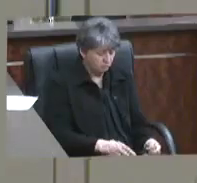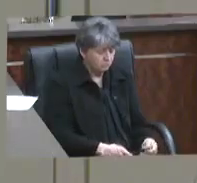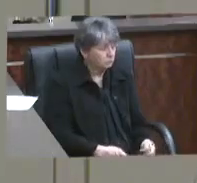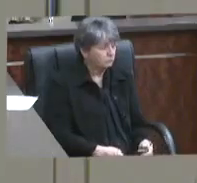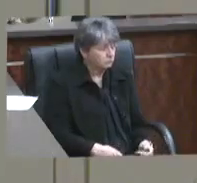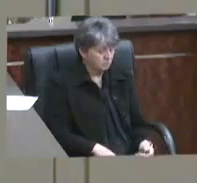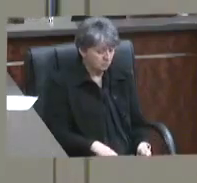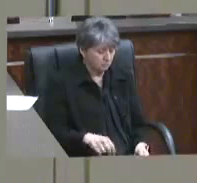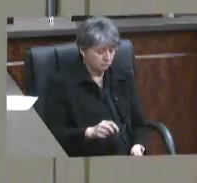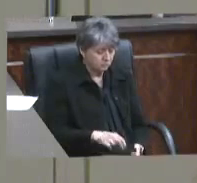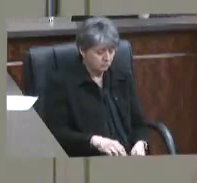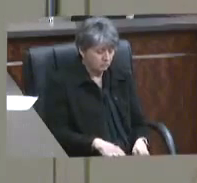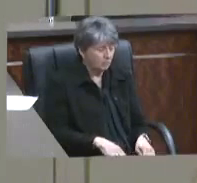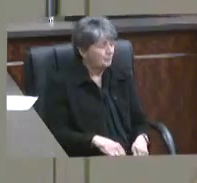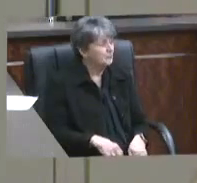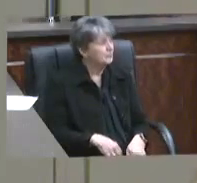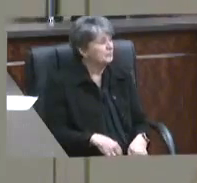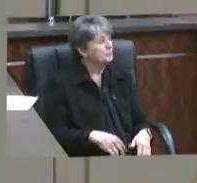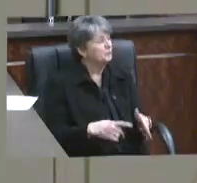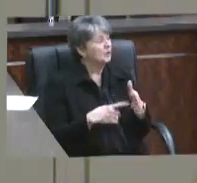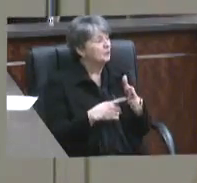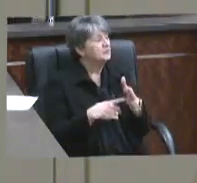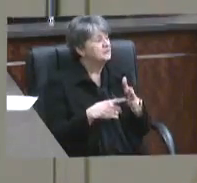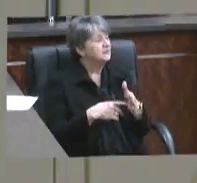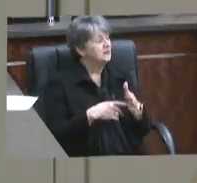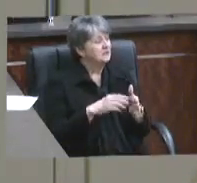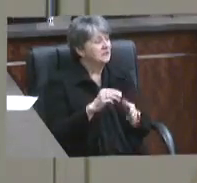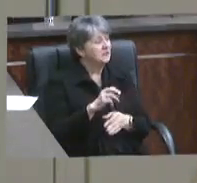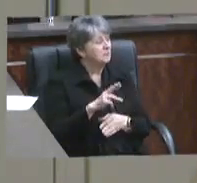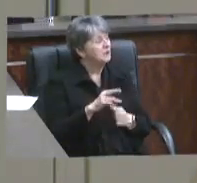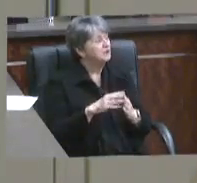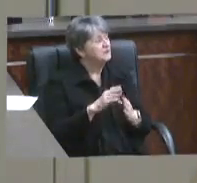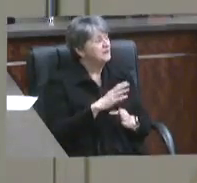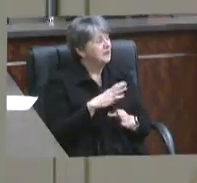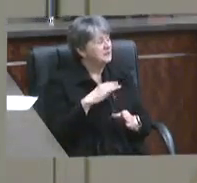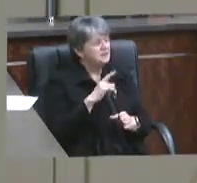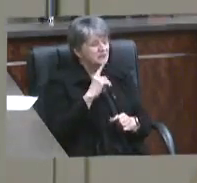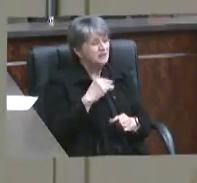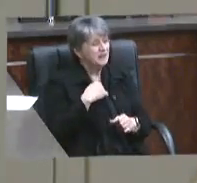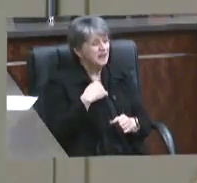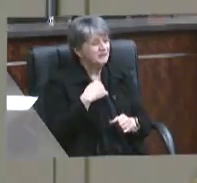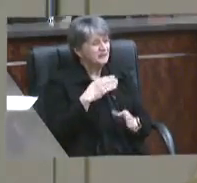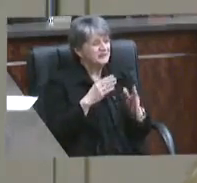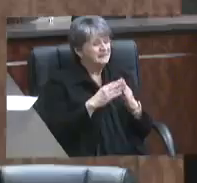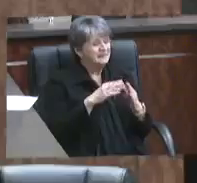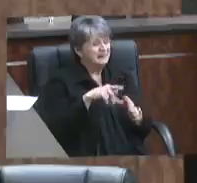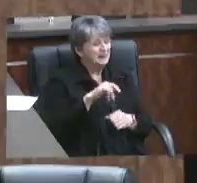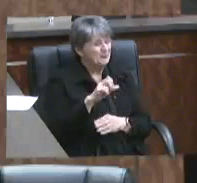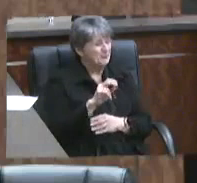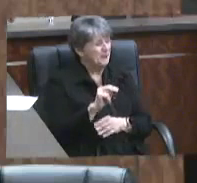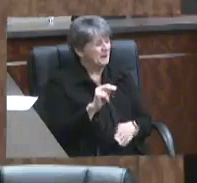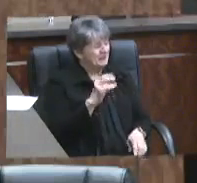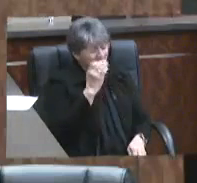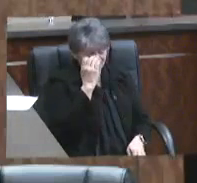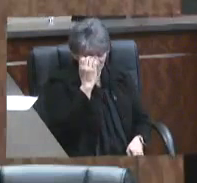So on behalf of the mayor and city council, we have, I actually have a city pin, Rich, I want to present that to you.